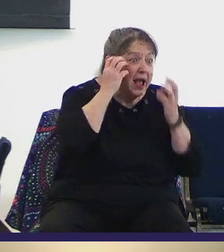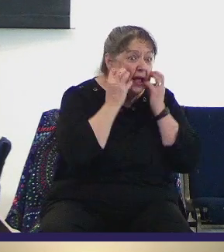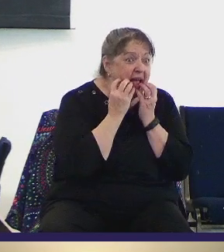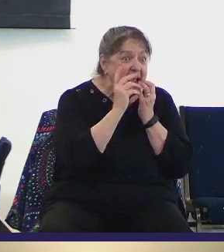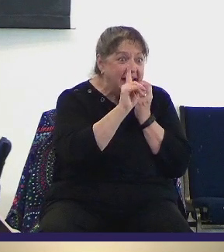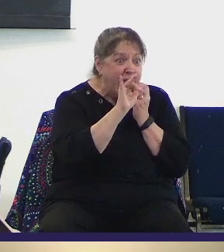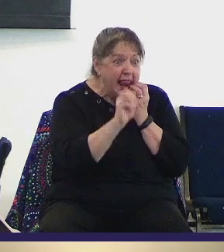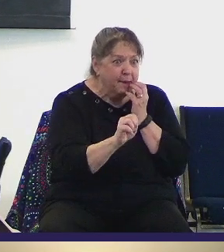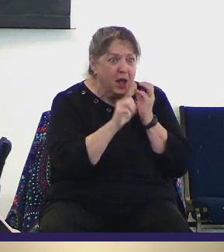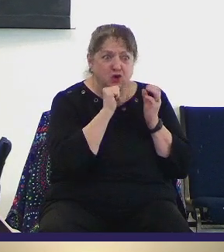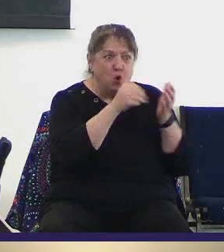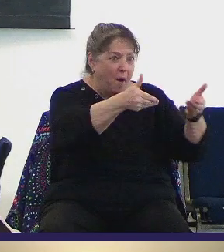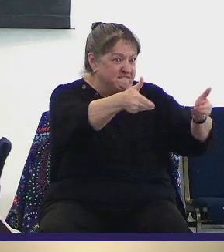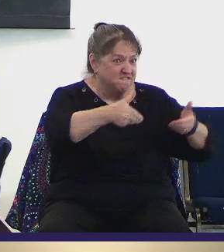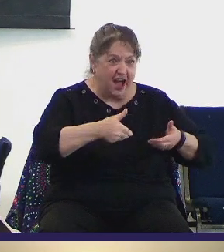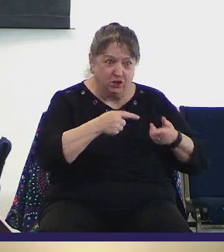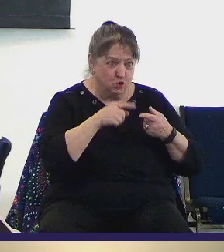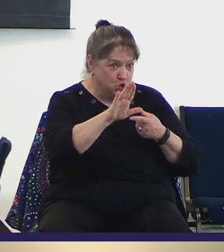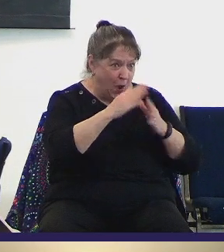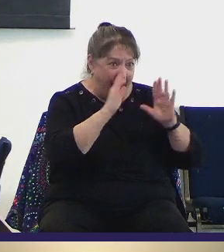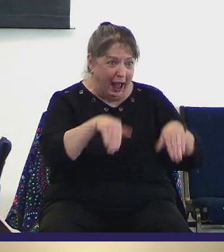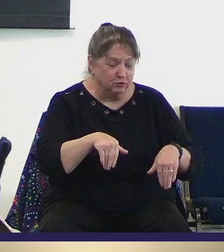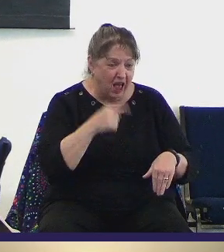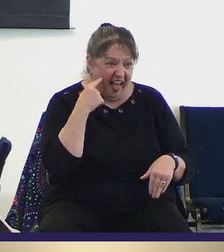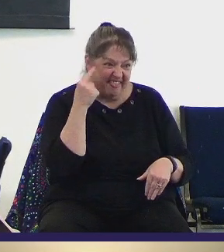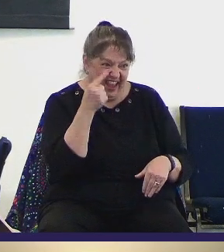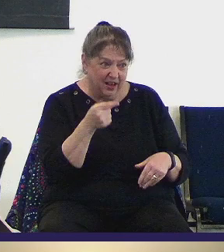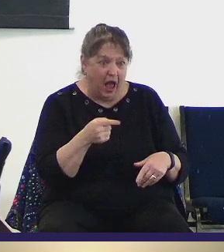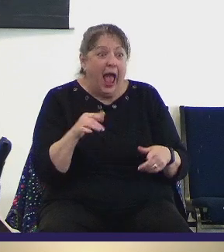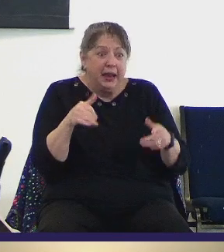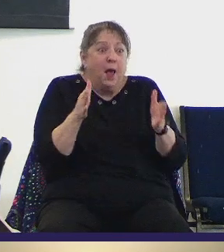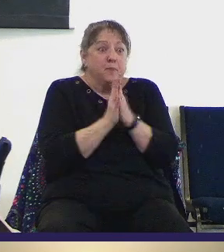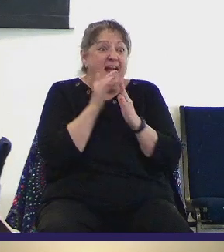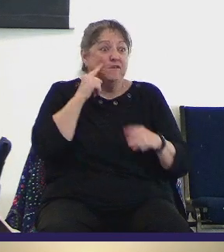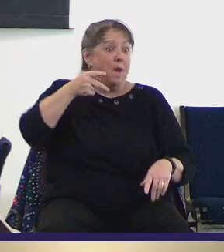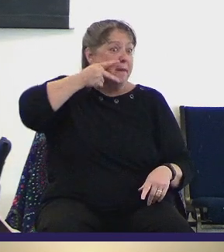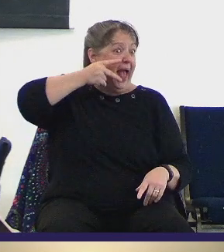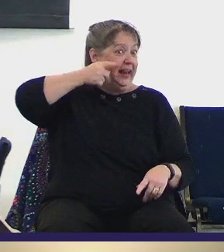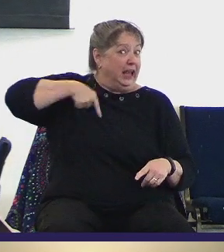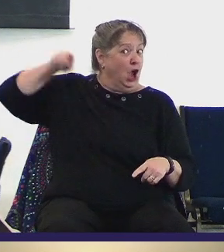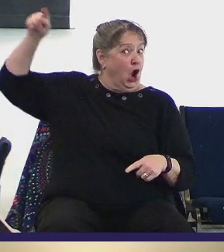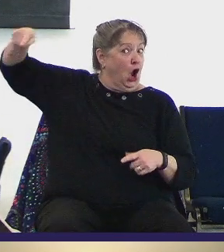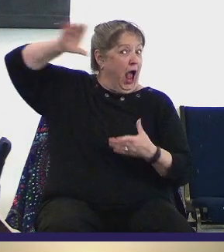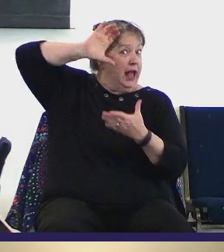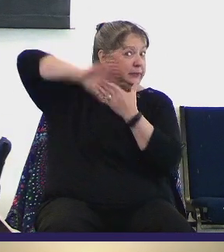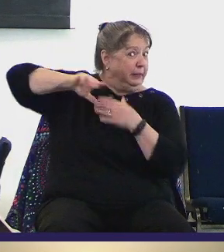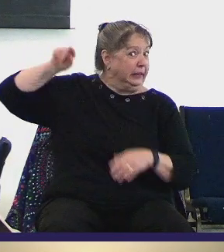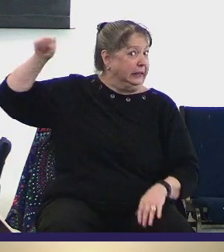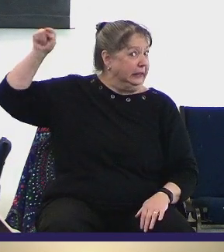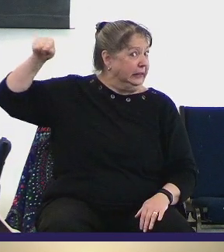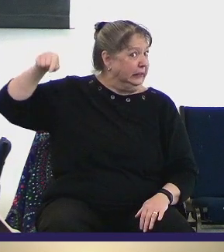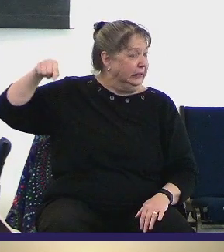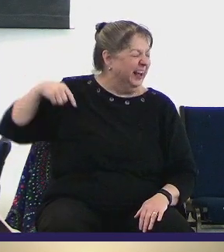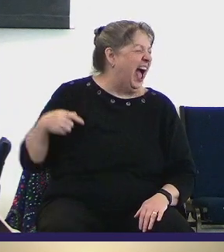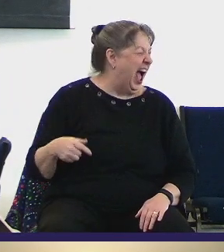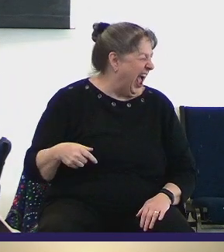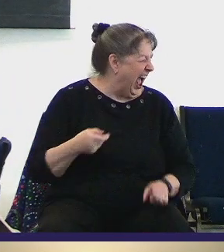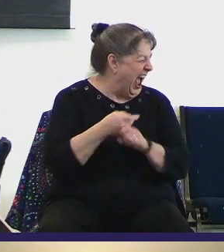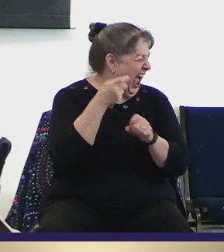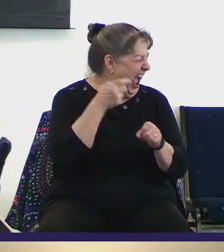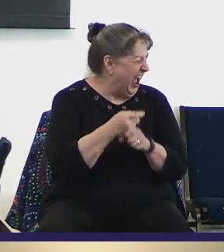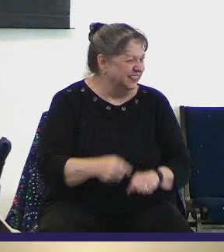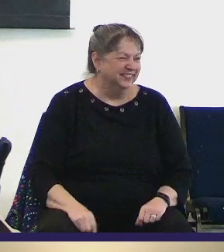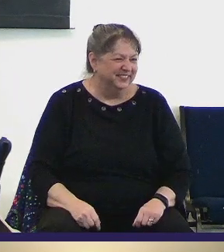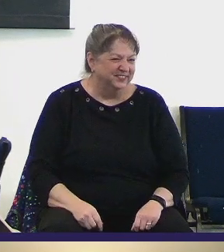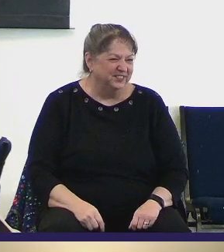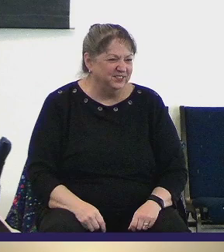unless you have a camera that's watching him. And pray for Patti. Oh, my gosh. Yeah, pray for Patti. She needs